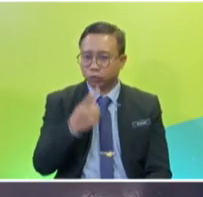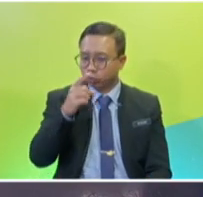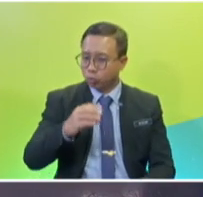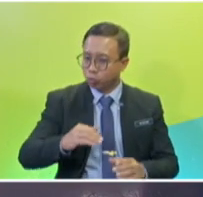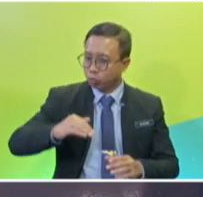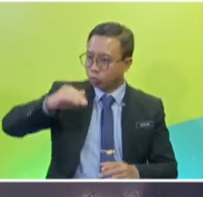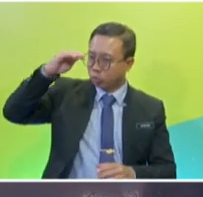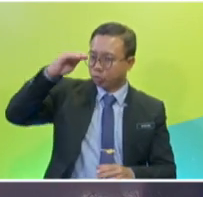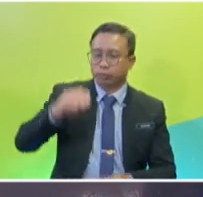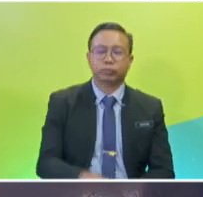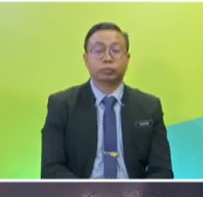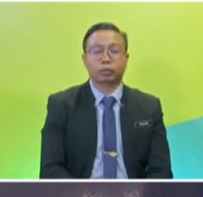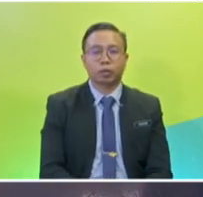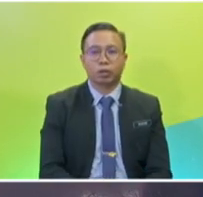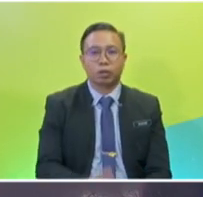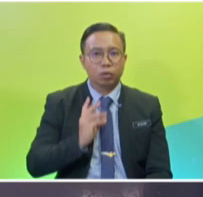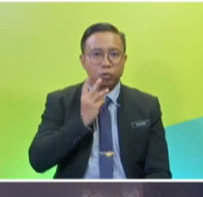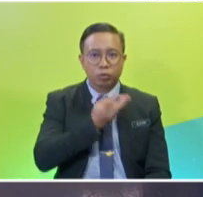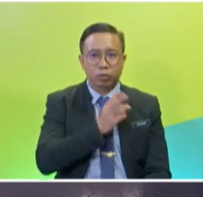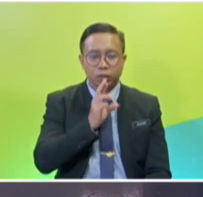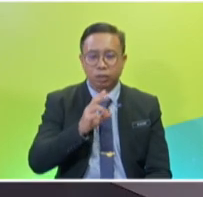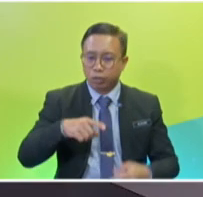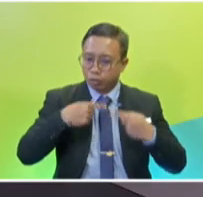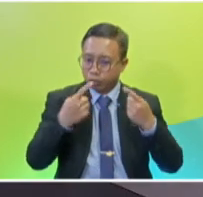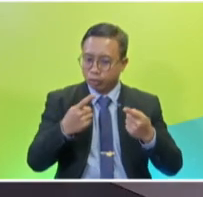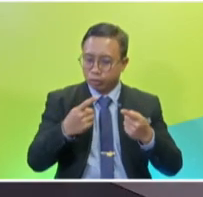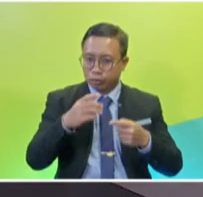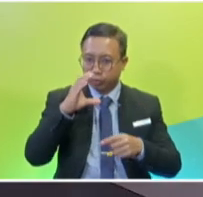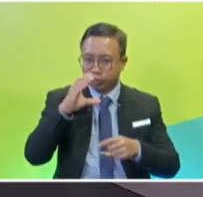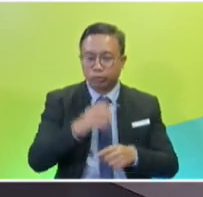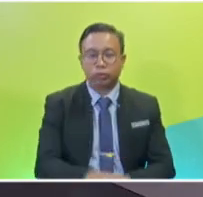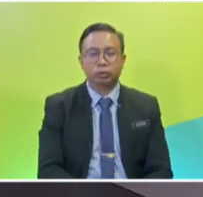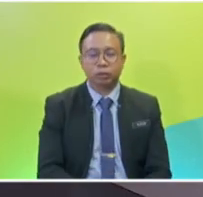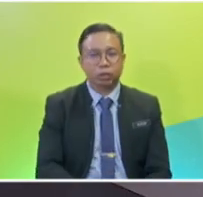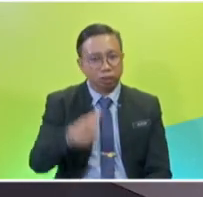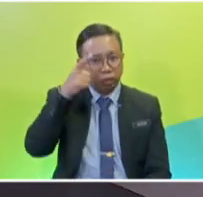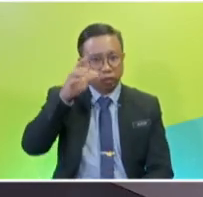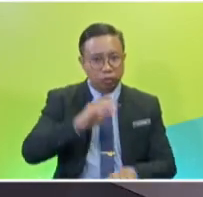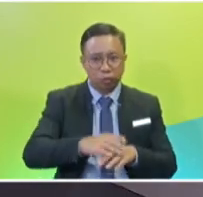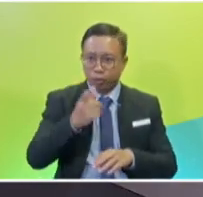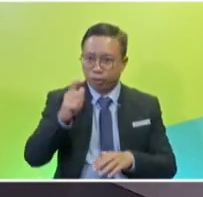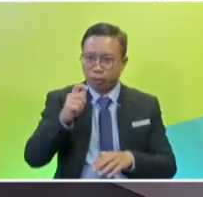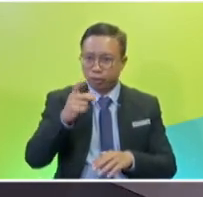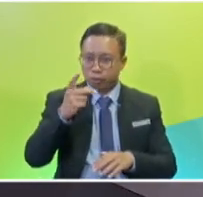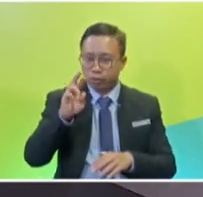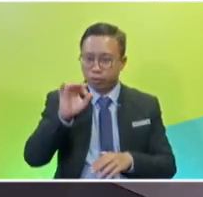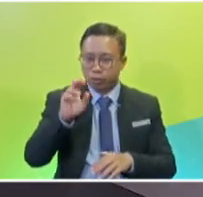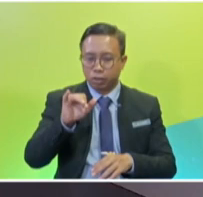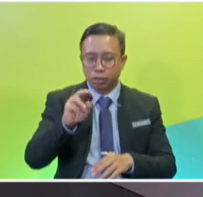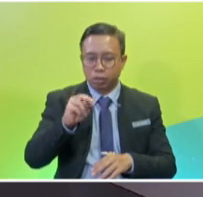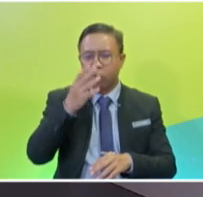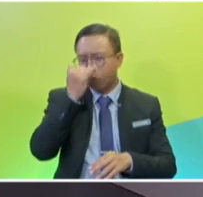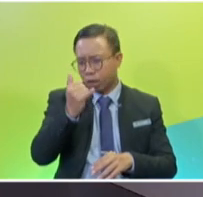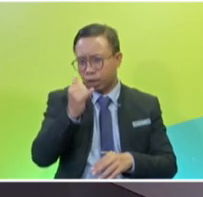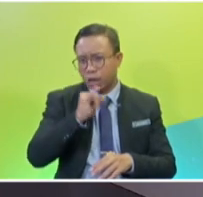grow. Ah. All right, after all, we are going to aim getting that C length. Mm-hmm. Okay, so look at the screen, guys. Why do I love shopping? First